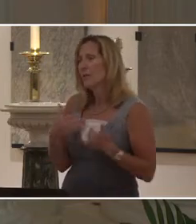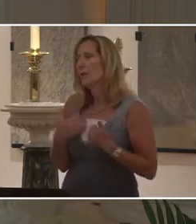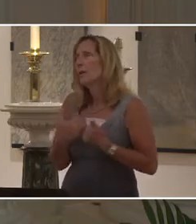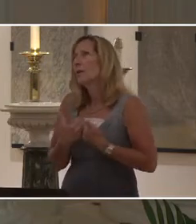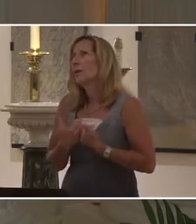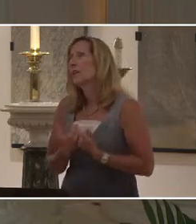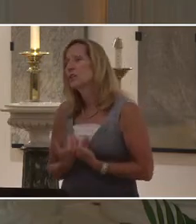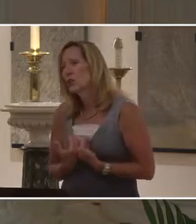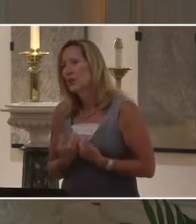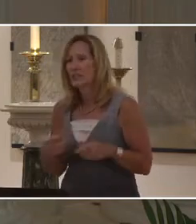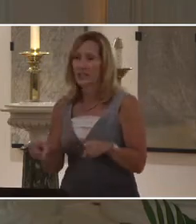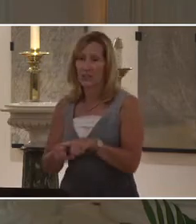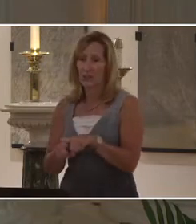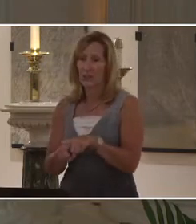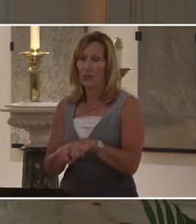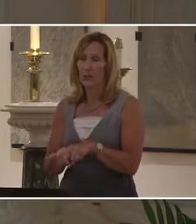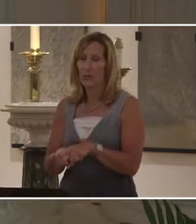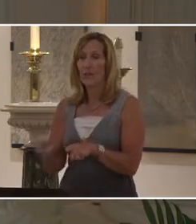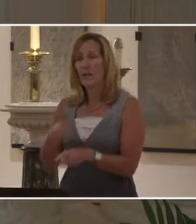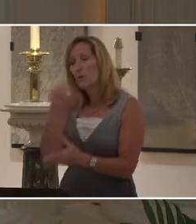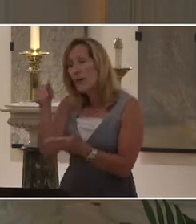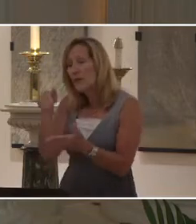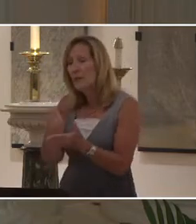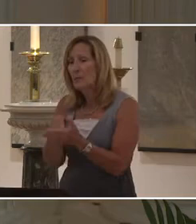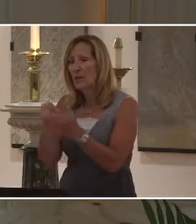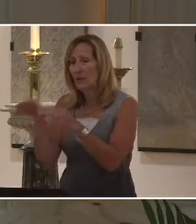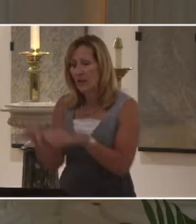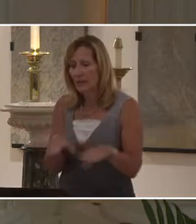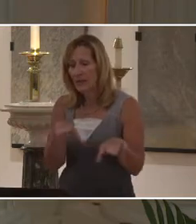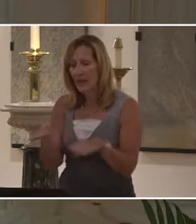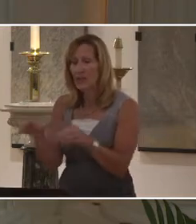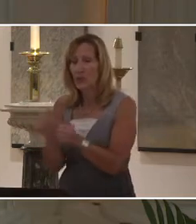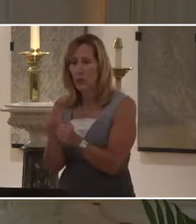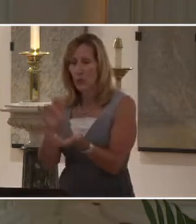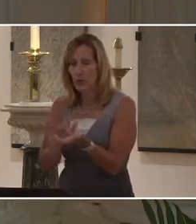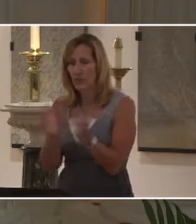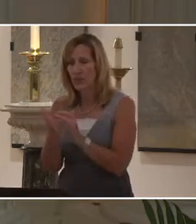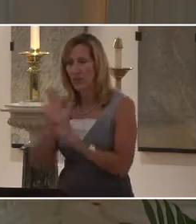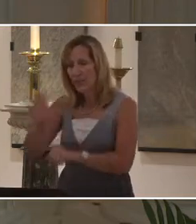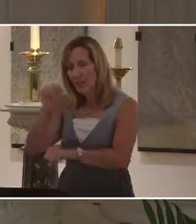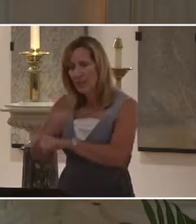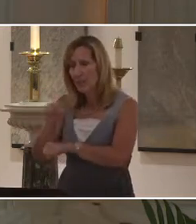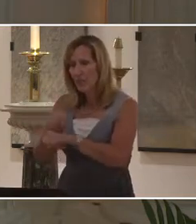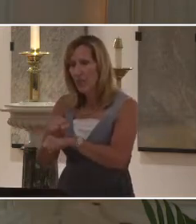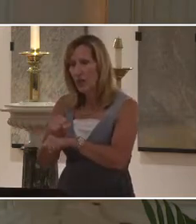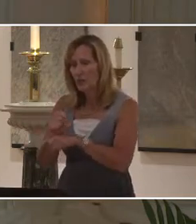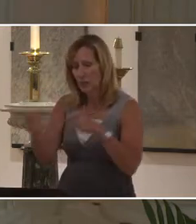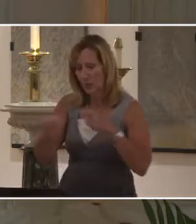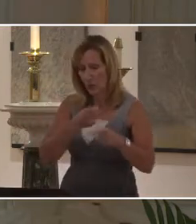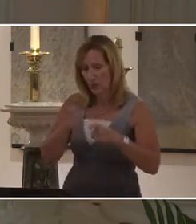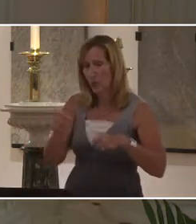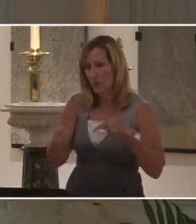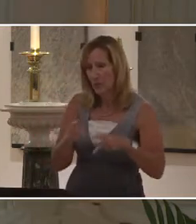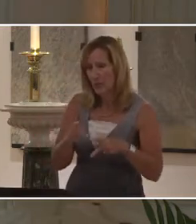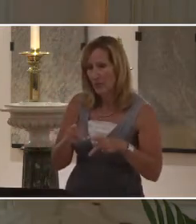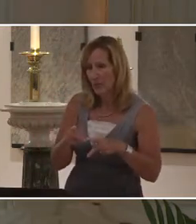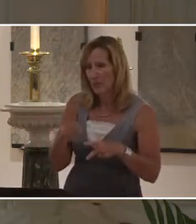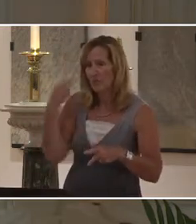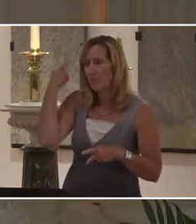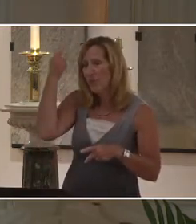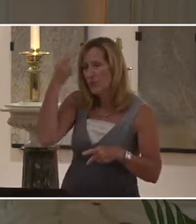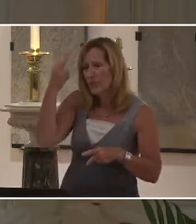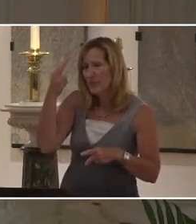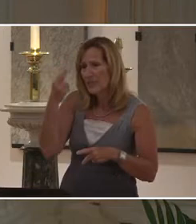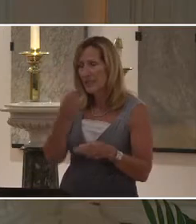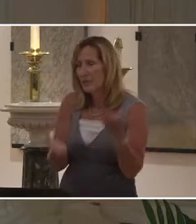too. They were in the middle of the action with Jesus. Their job was crowd control, logistics, and they